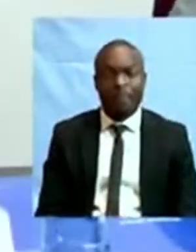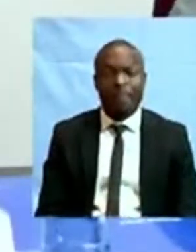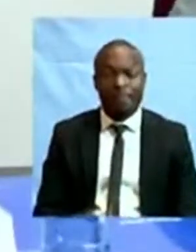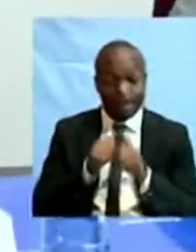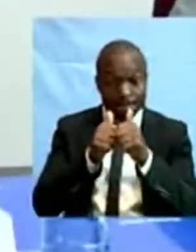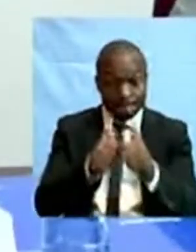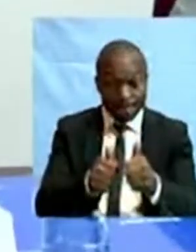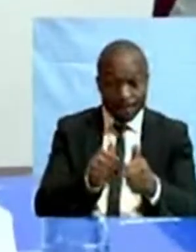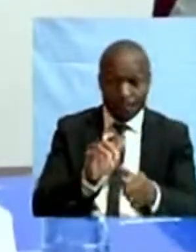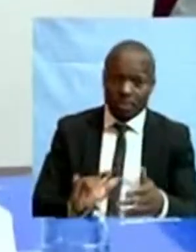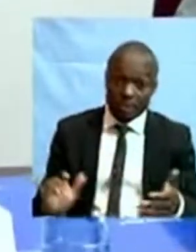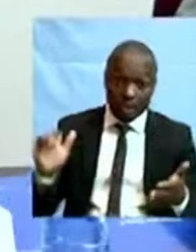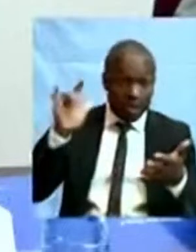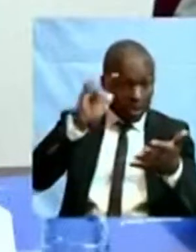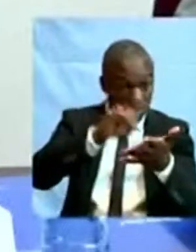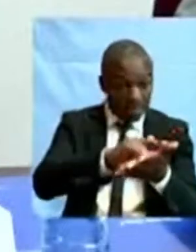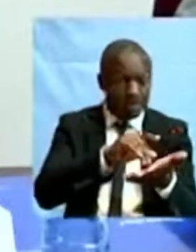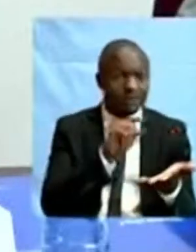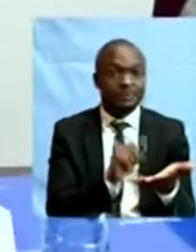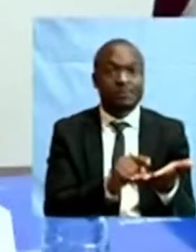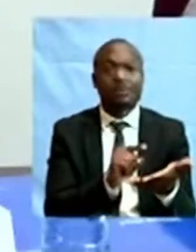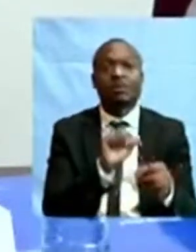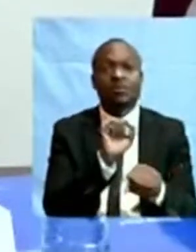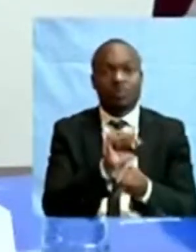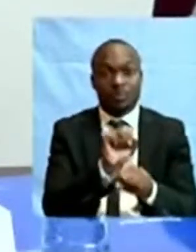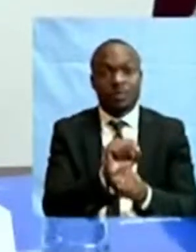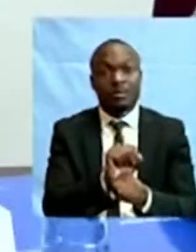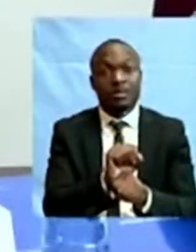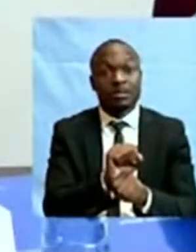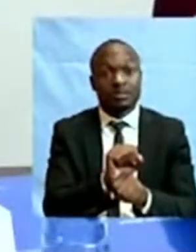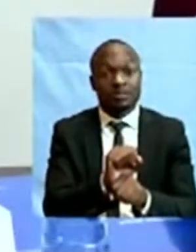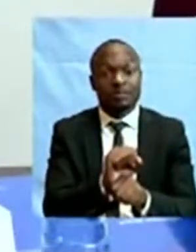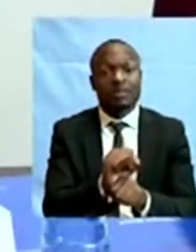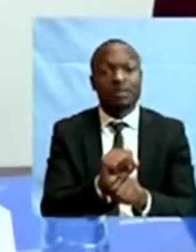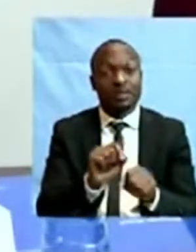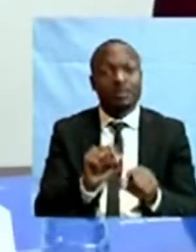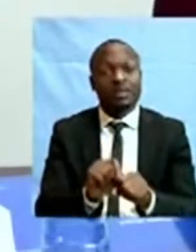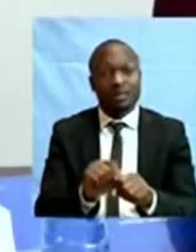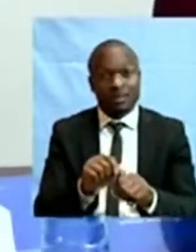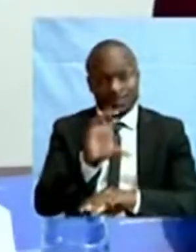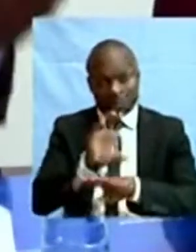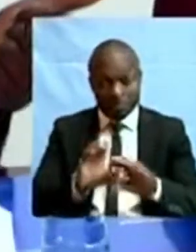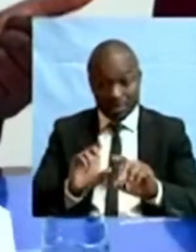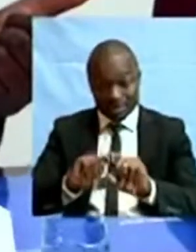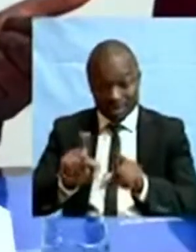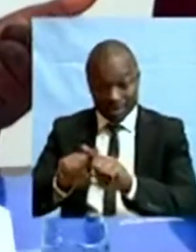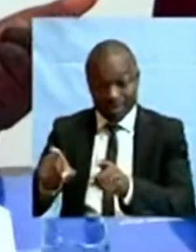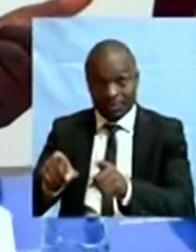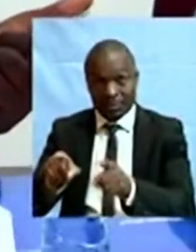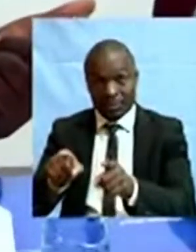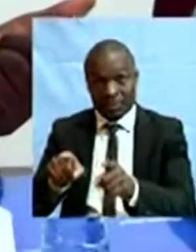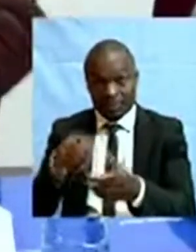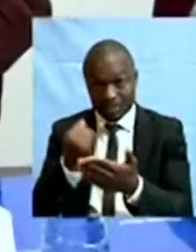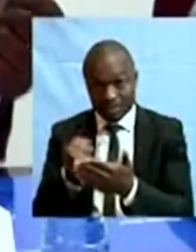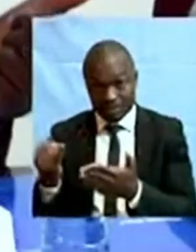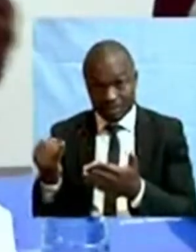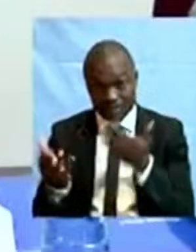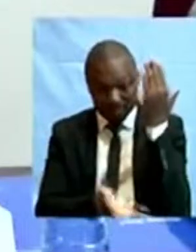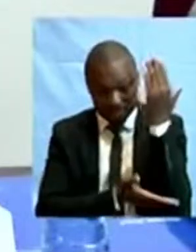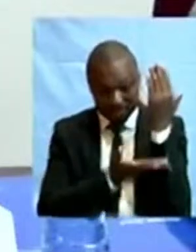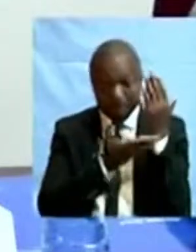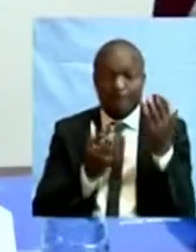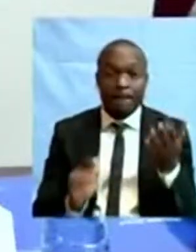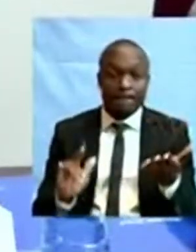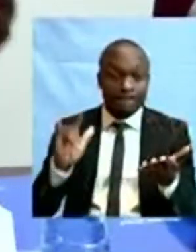According to airports, I think this performance, as I indicated, has been attributed to a number of factors. Improvement in amenities like